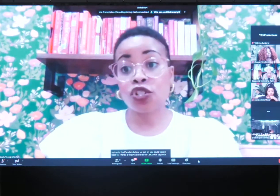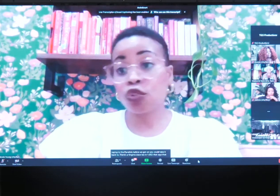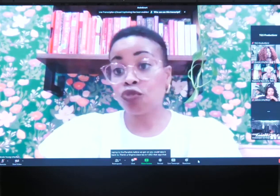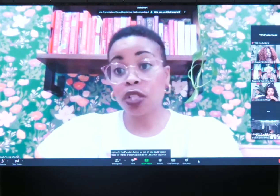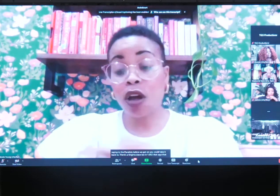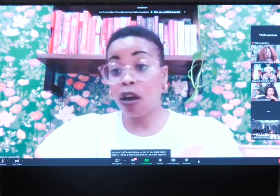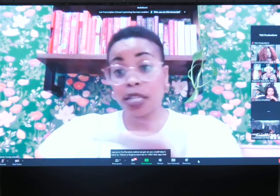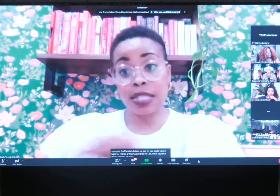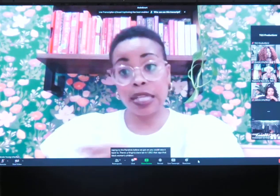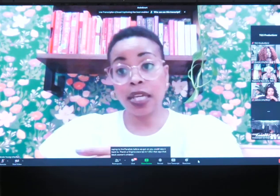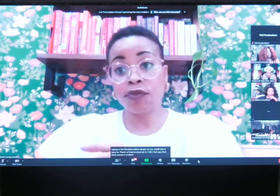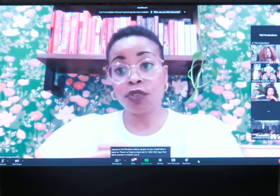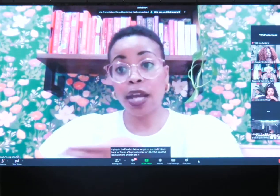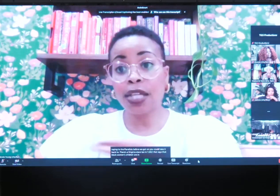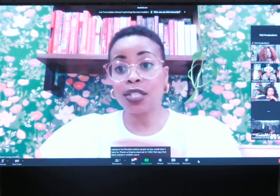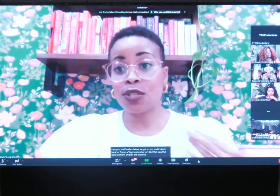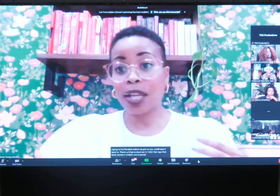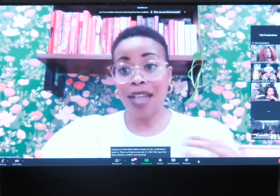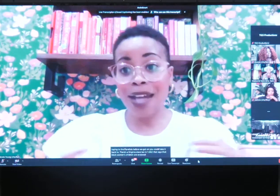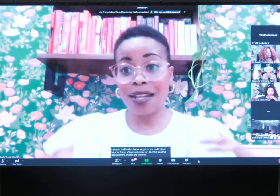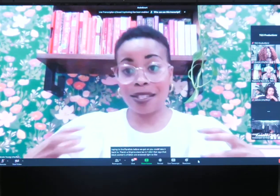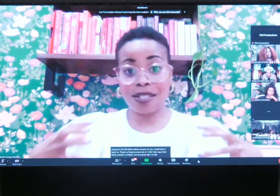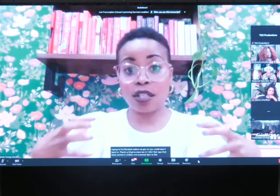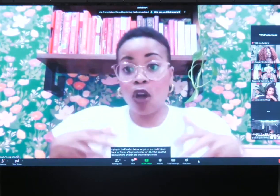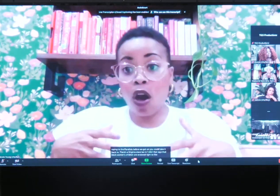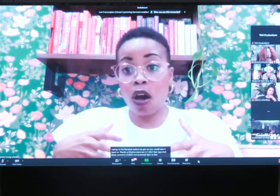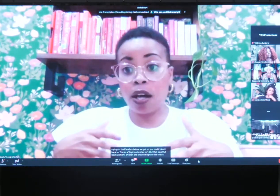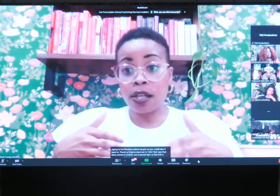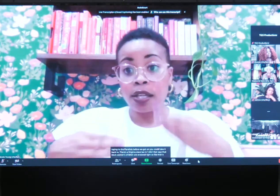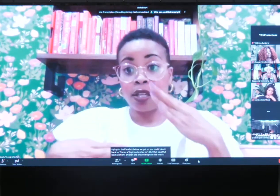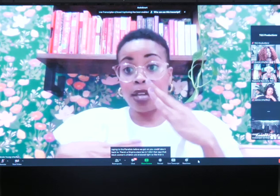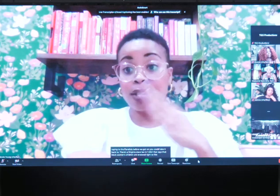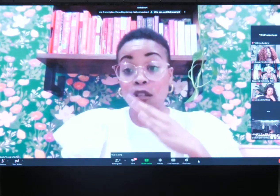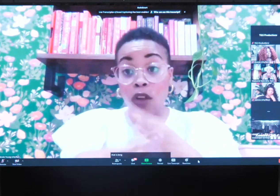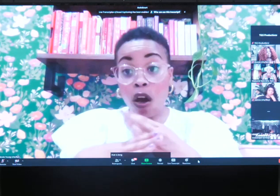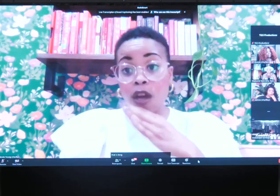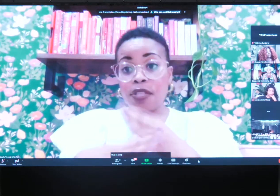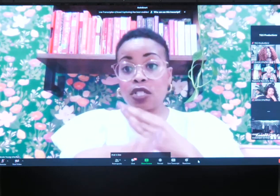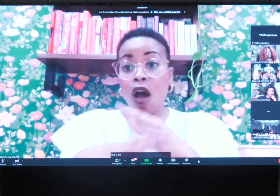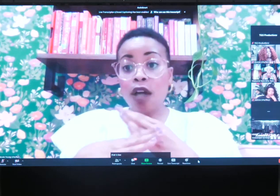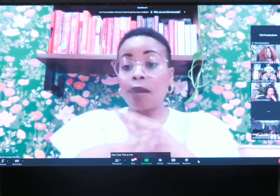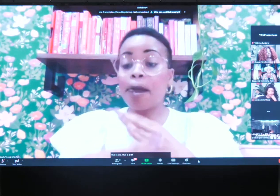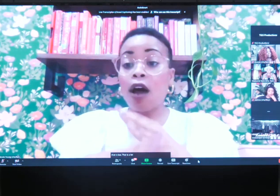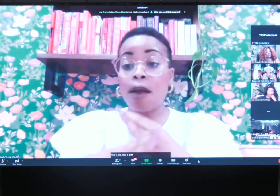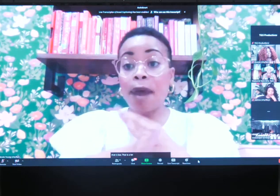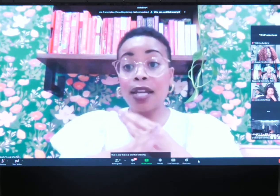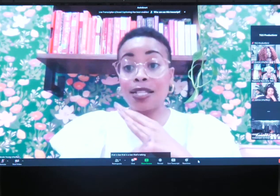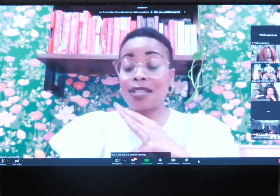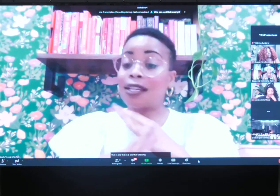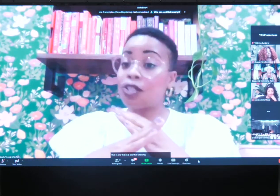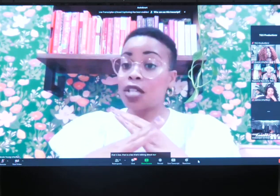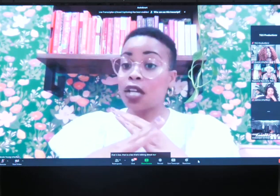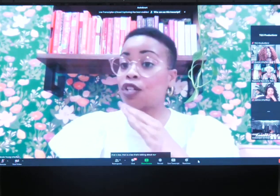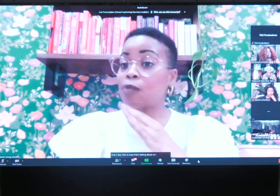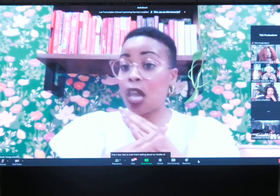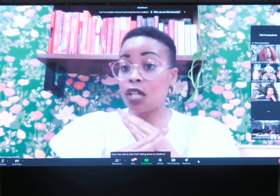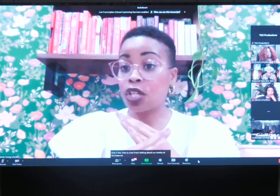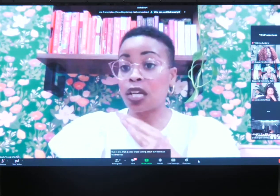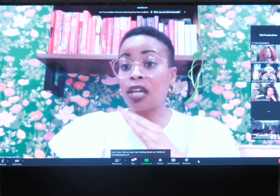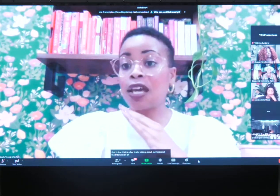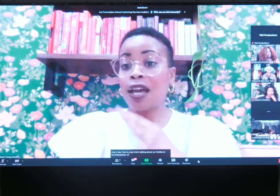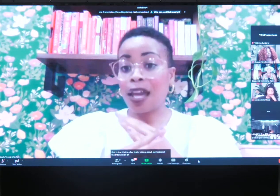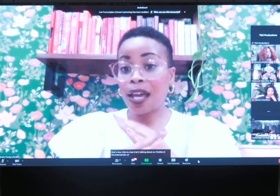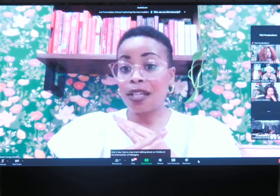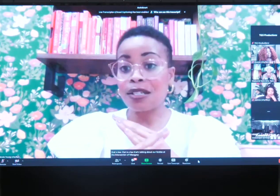women's children are enslaved, right? So that is law. That is a law that's talking about our bodies at the intersection of